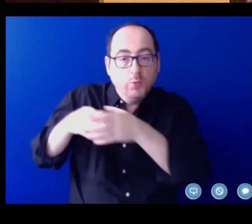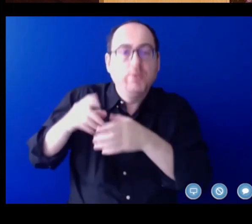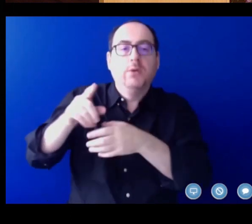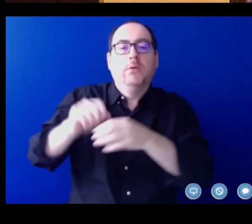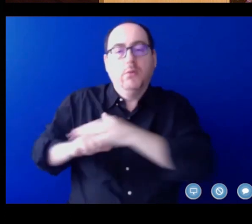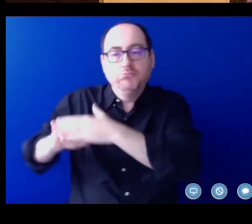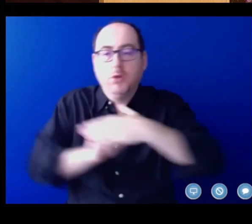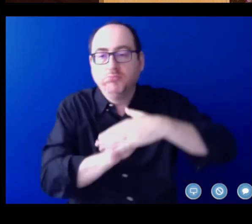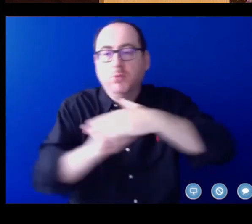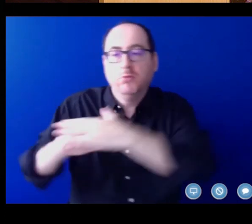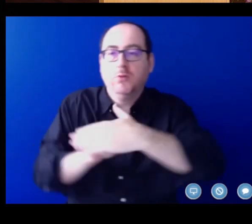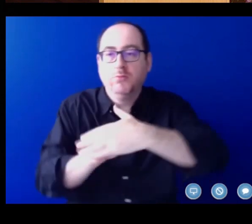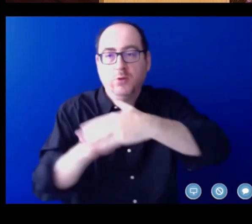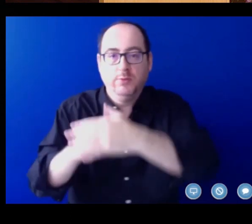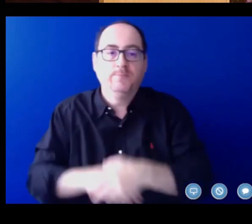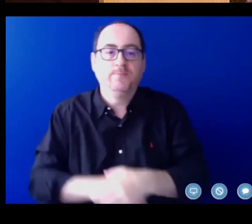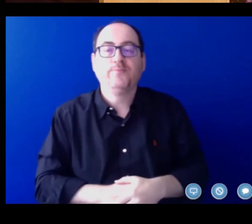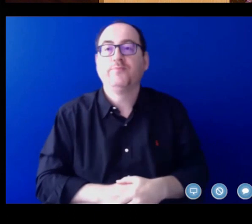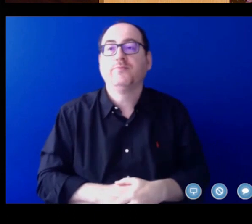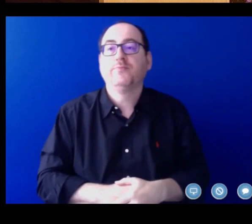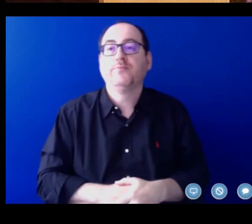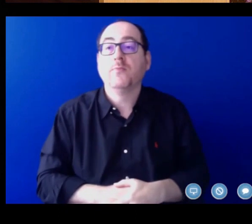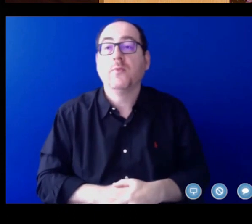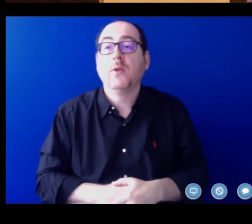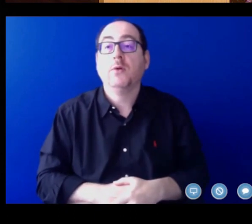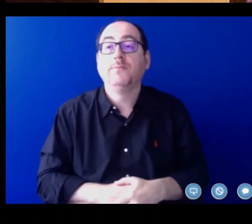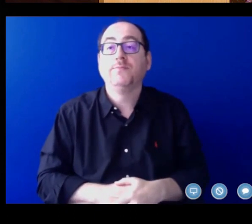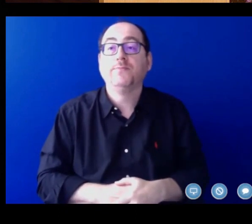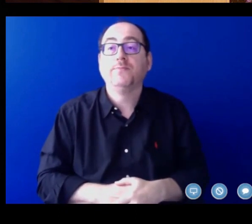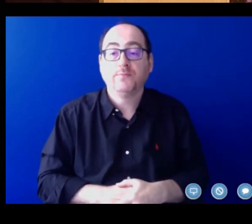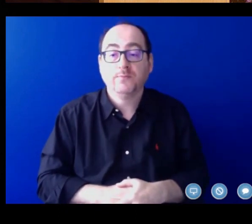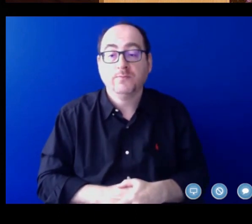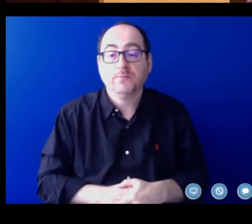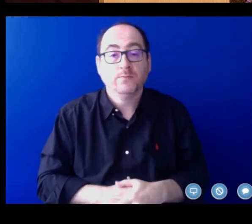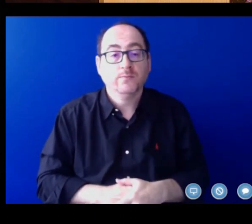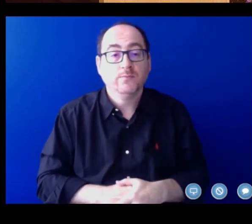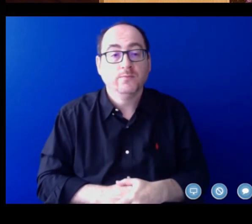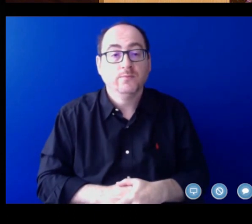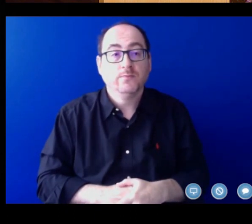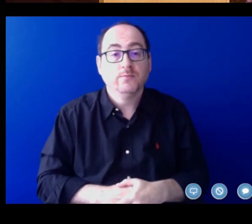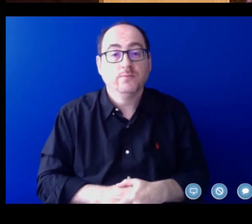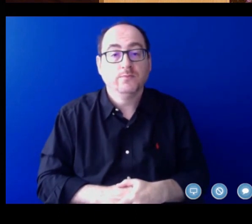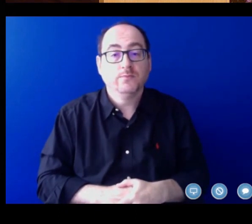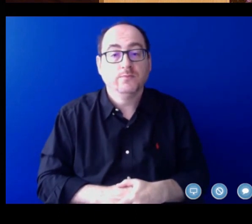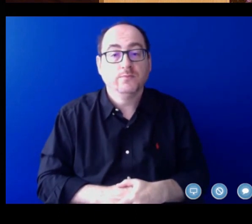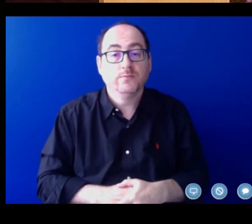support and referrals to appropriate agencies for young people who require that additional support.